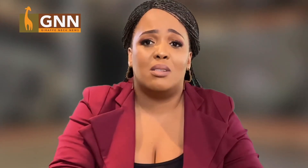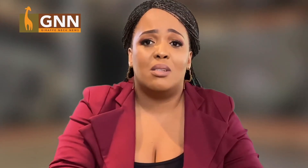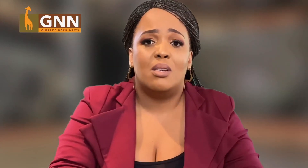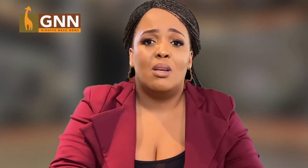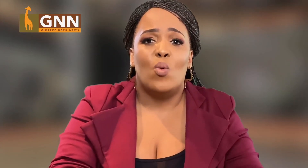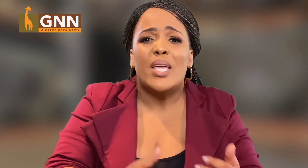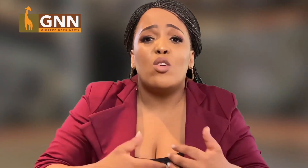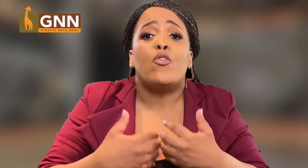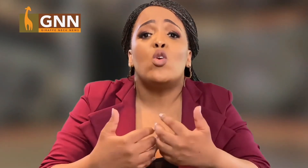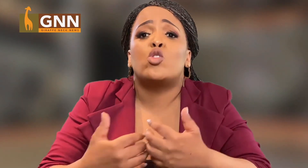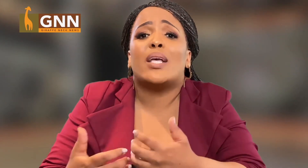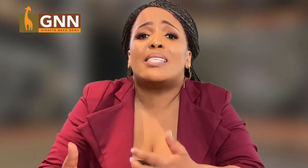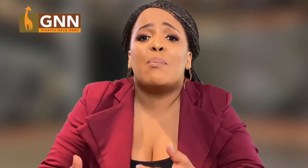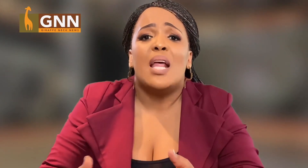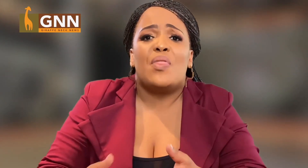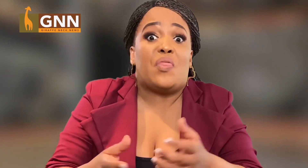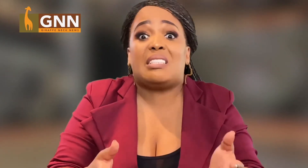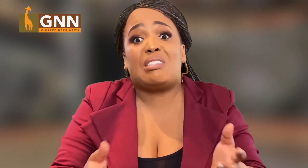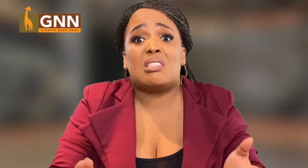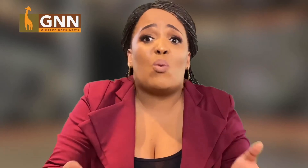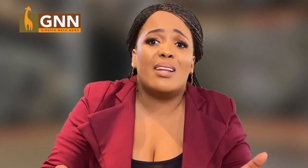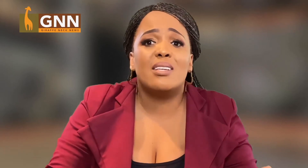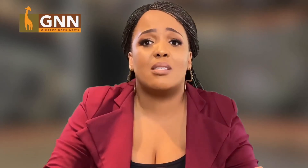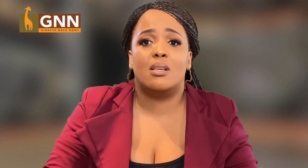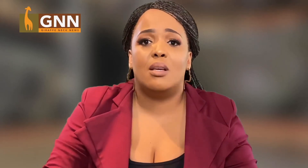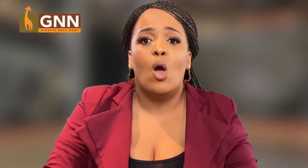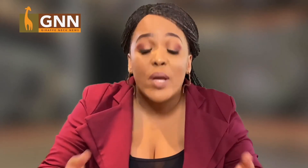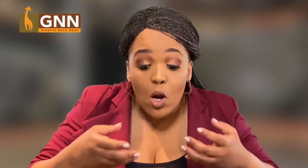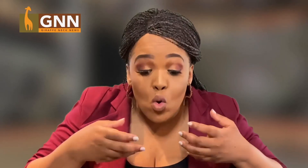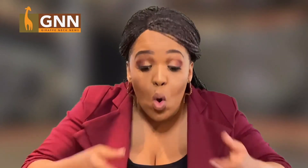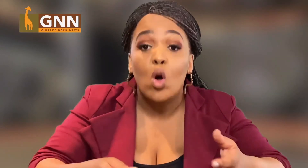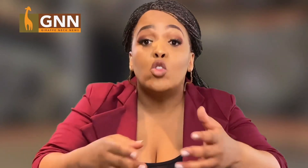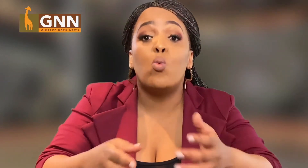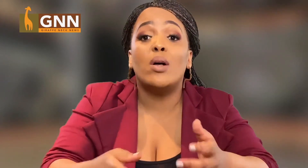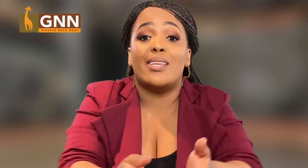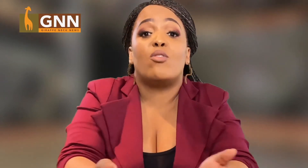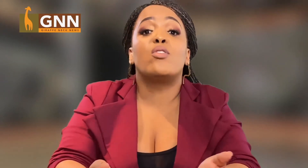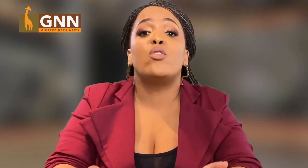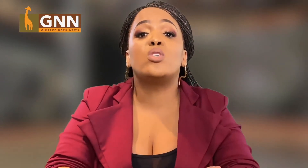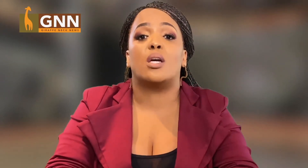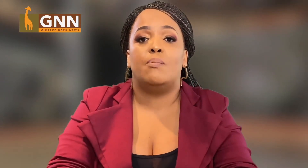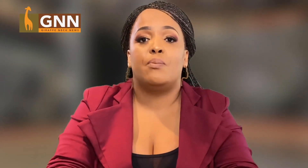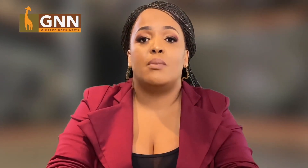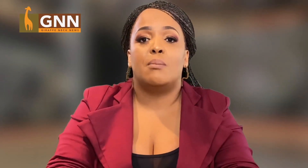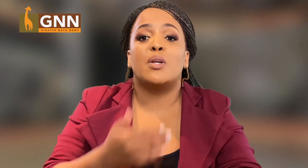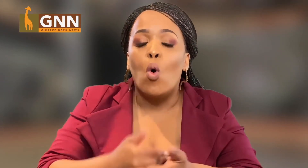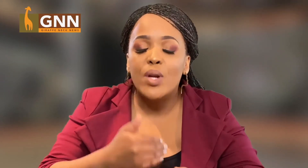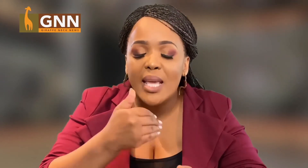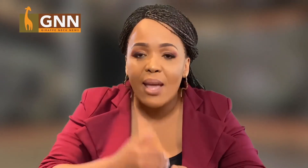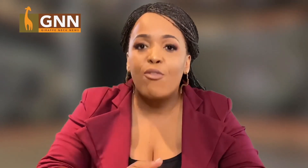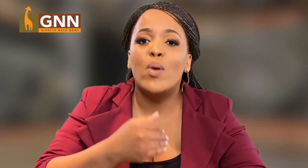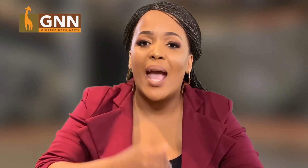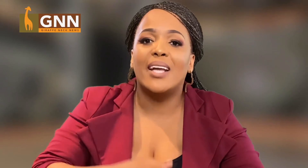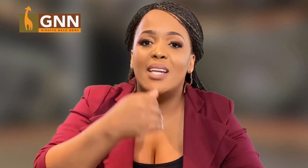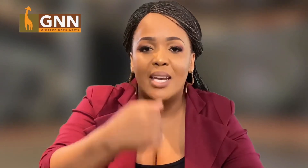past. We can refuse to accept that that's just the way it is. We can look towards a different future, but